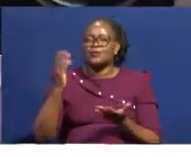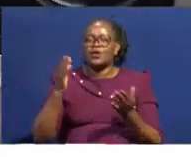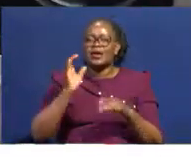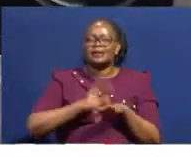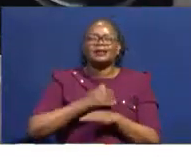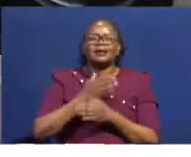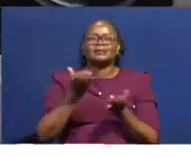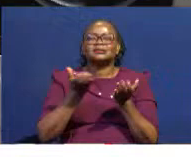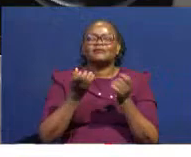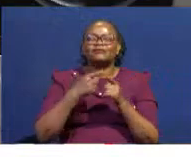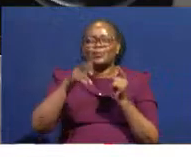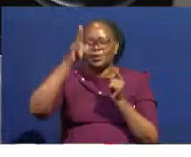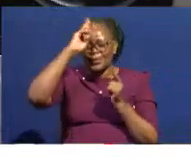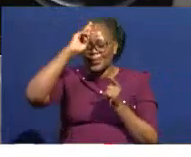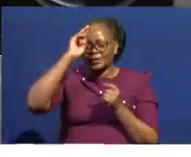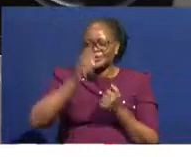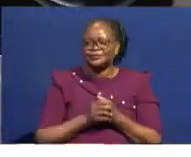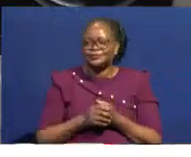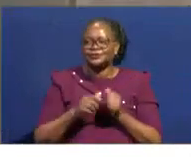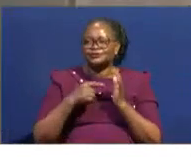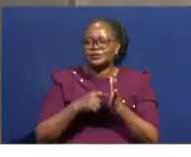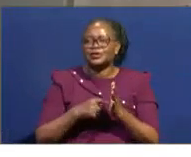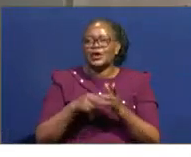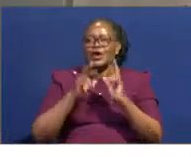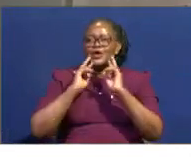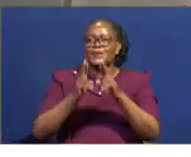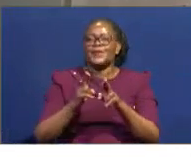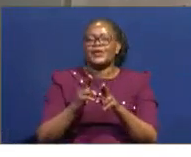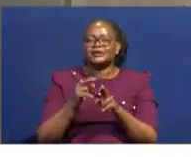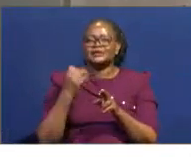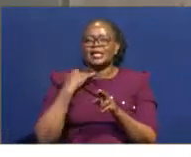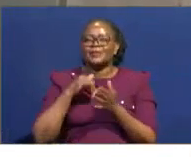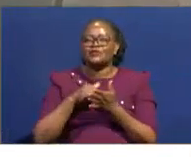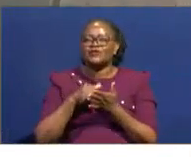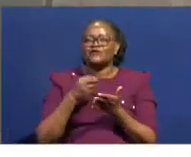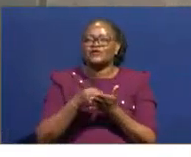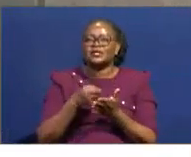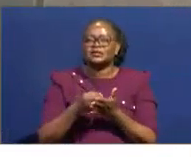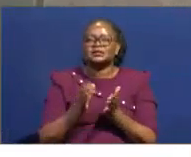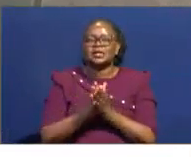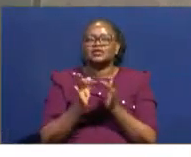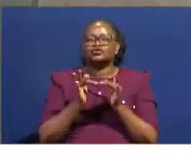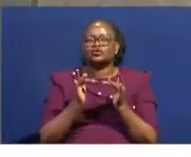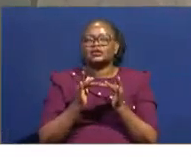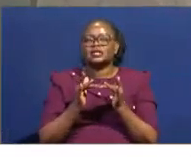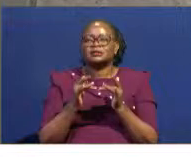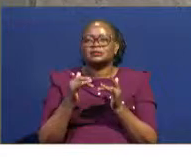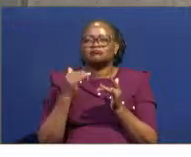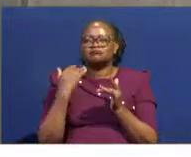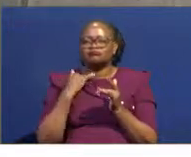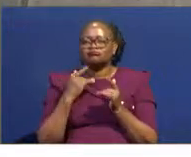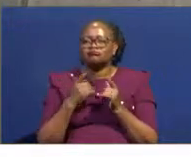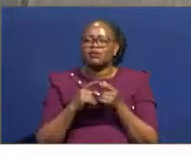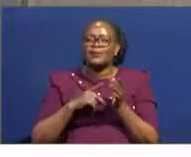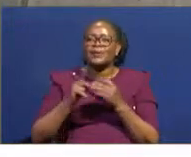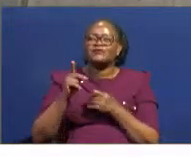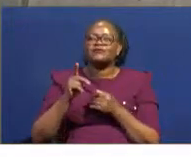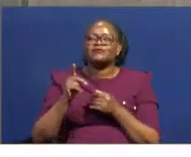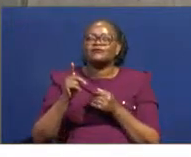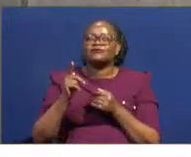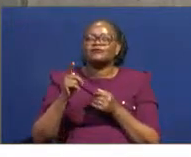any services from the police, such as reporting a crime, including financial and online crime, paying for traffic